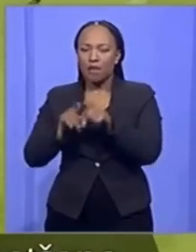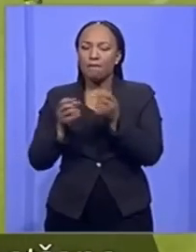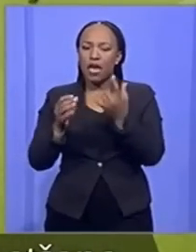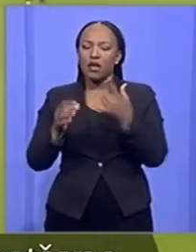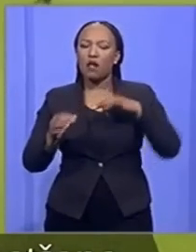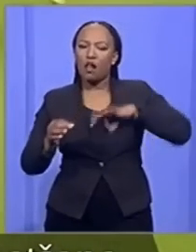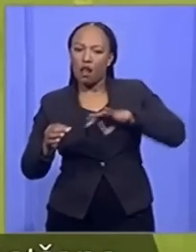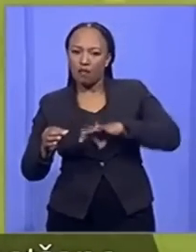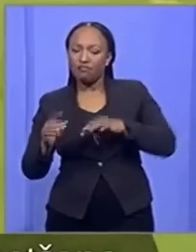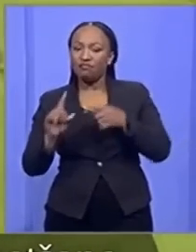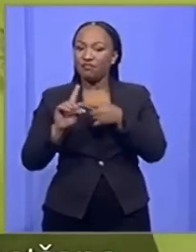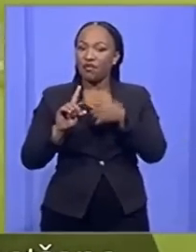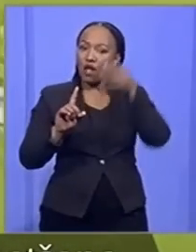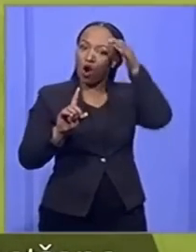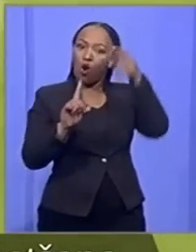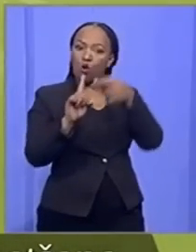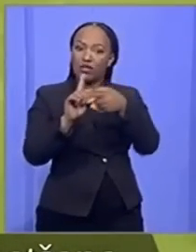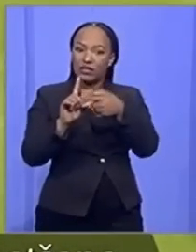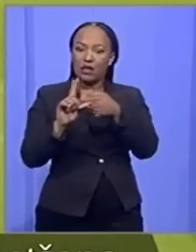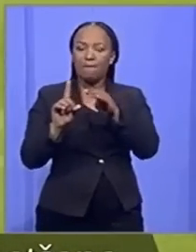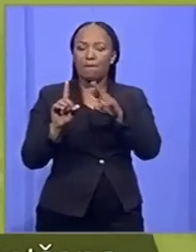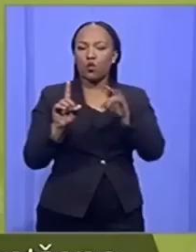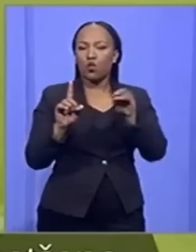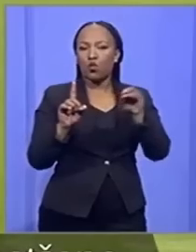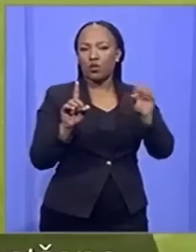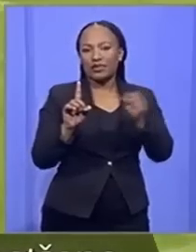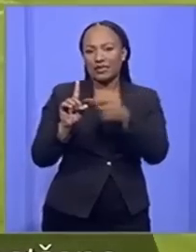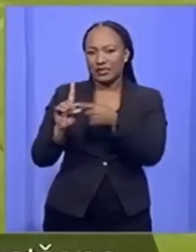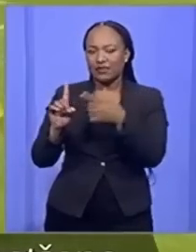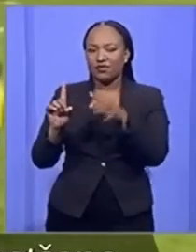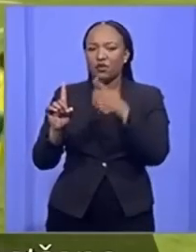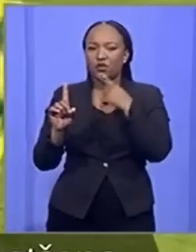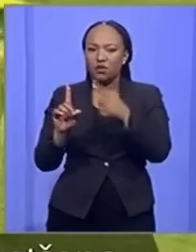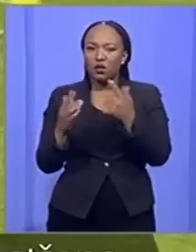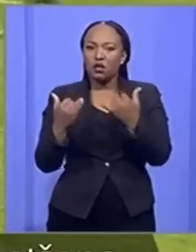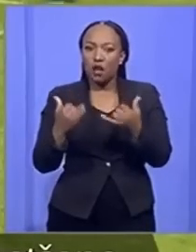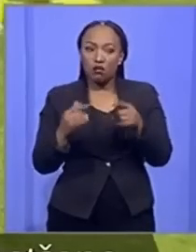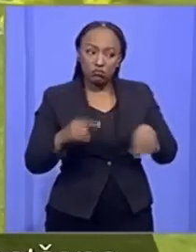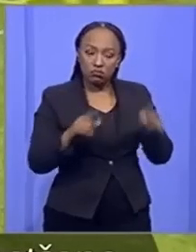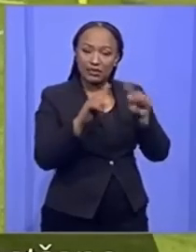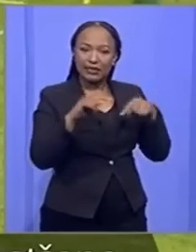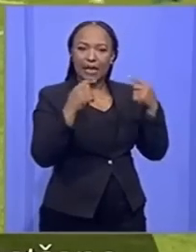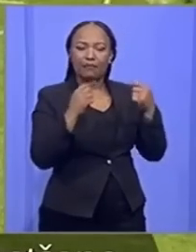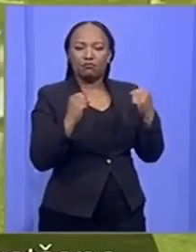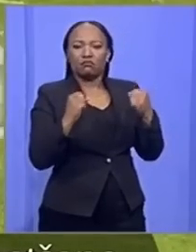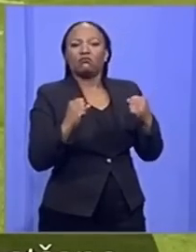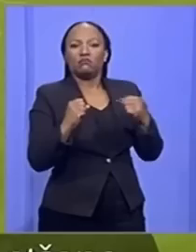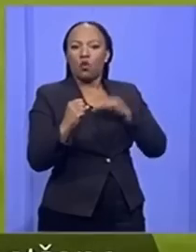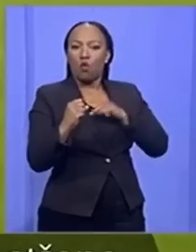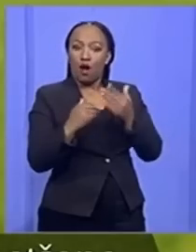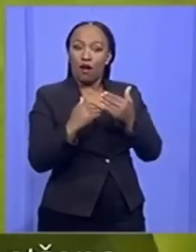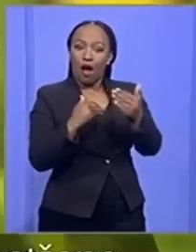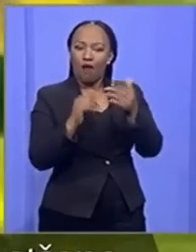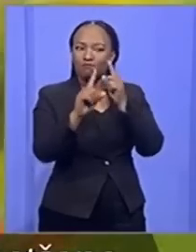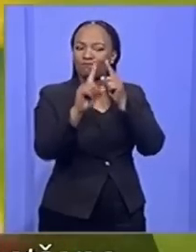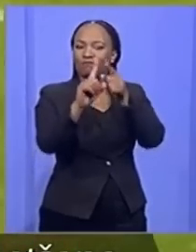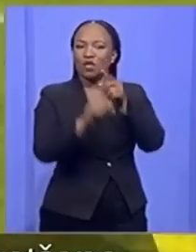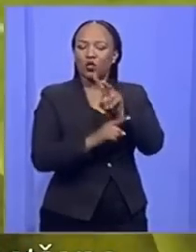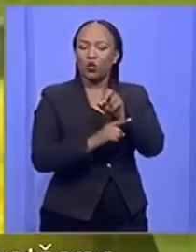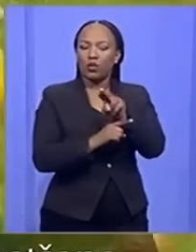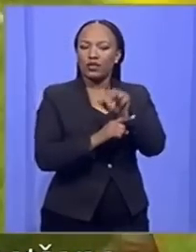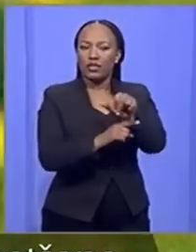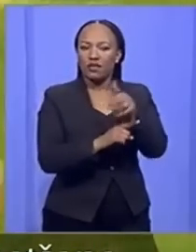wa Bafana Hugo Bruce o ipeleditše go barolo ke gore ba be ba nna tia lesono la go fetela go sebjana sa lefase sa 2026 morago